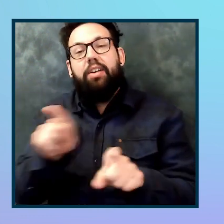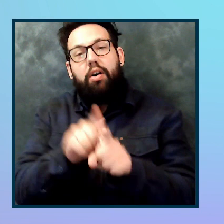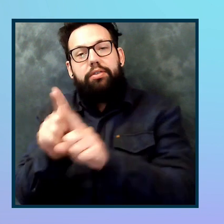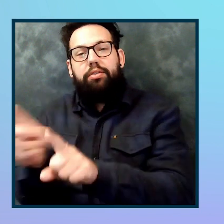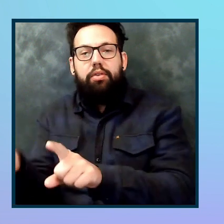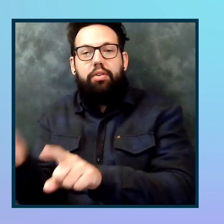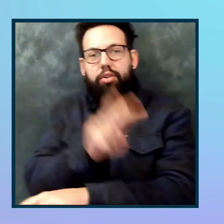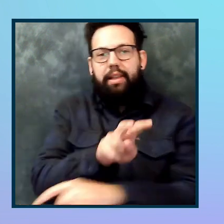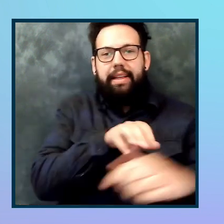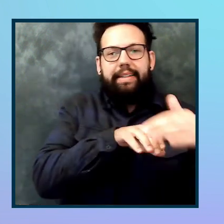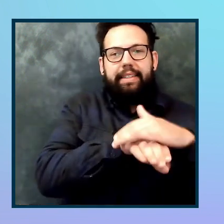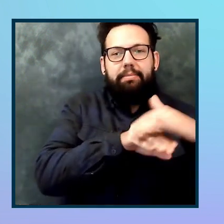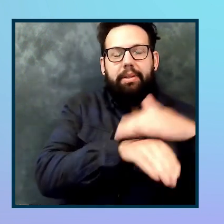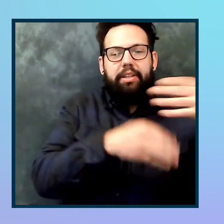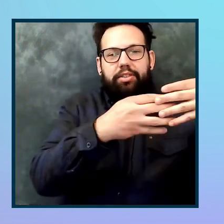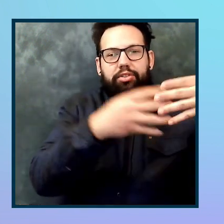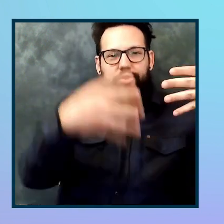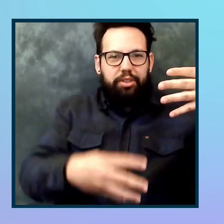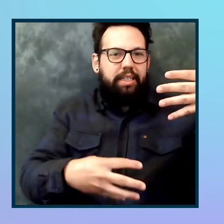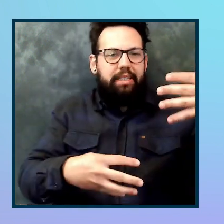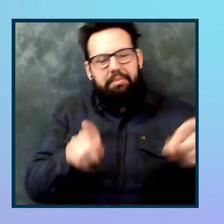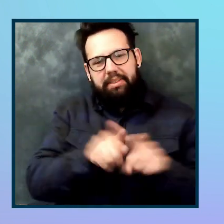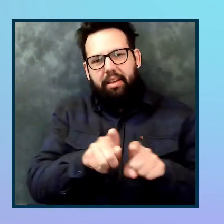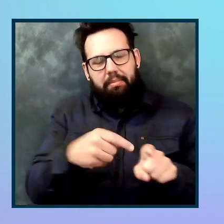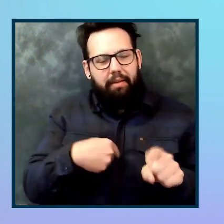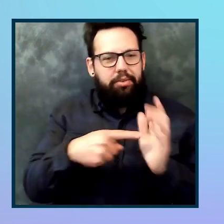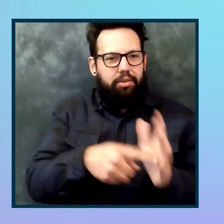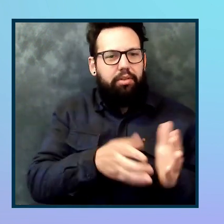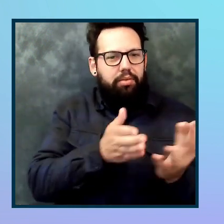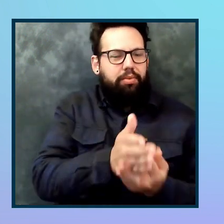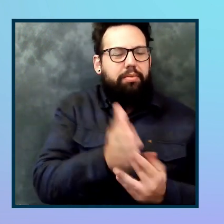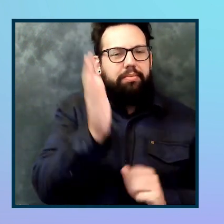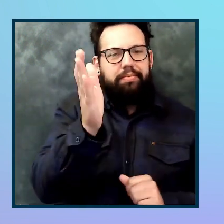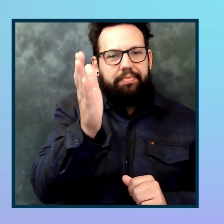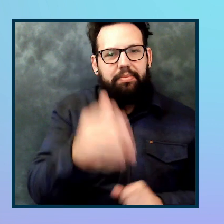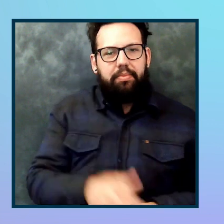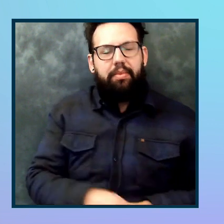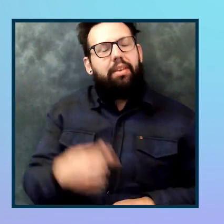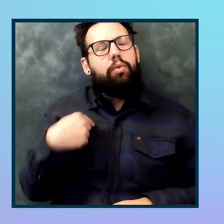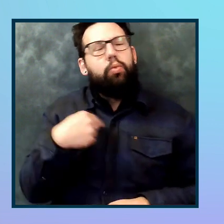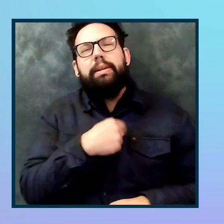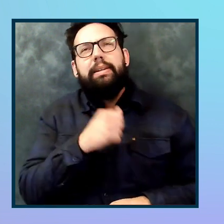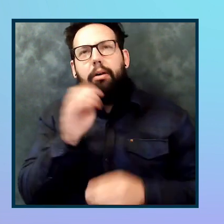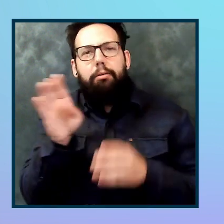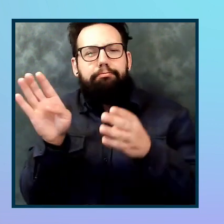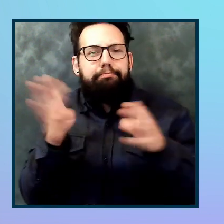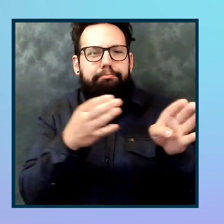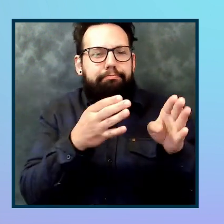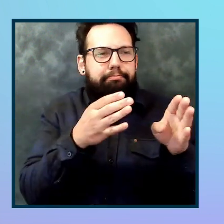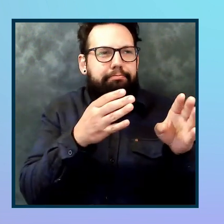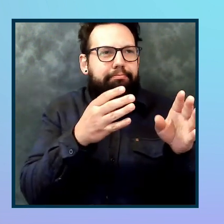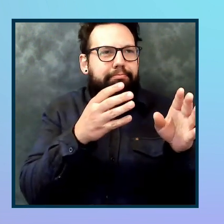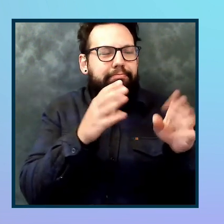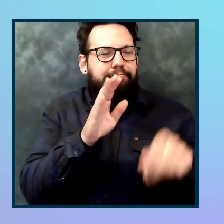showcased earlier in this presentation. So between those two, we don't lean so much towards the automated testing so much anymore, as much as